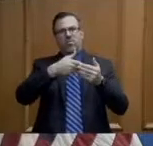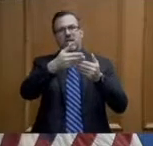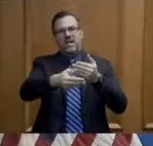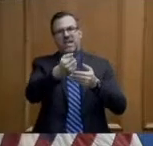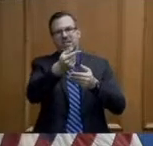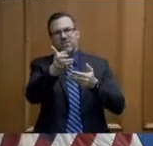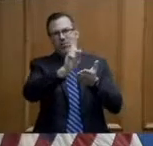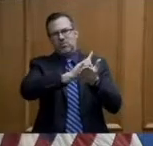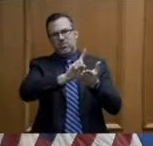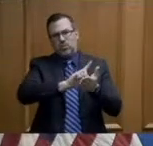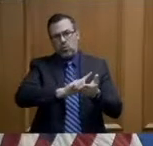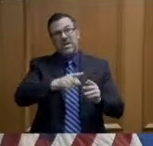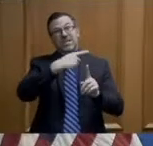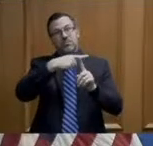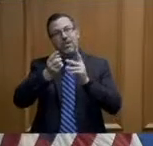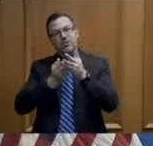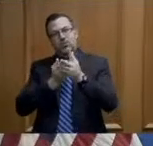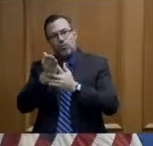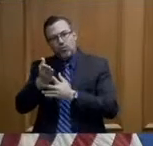the summer.